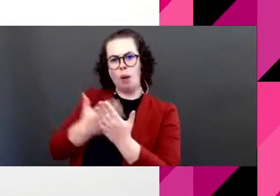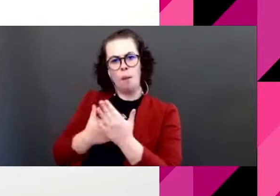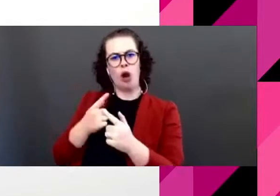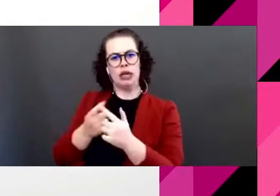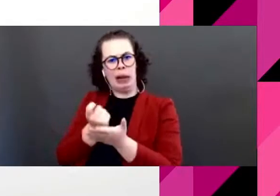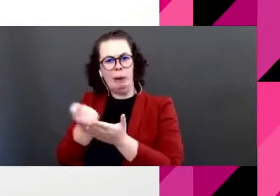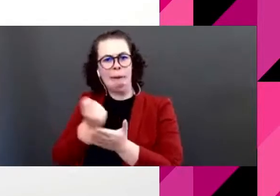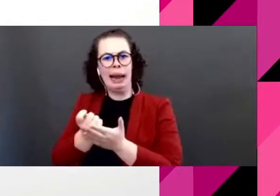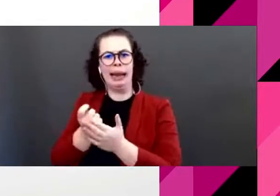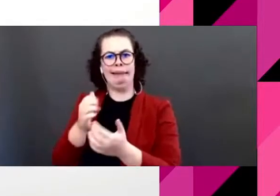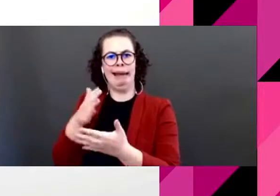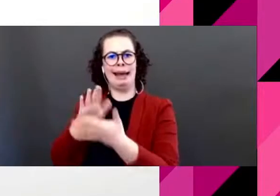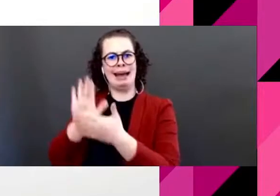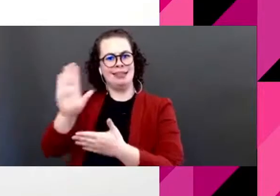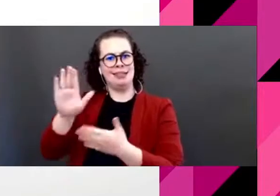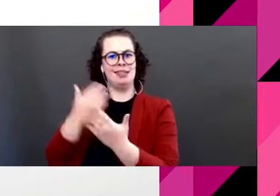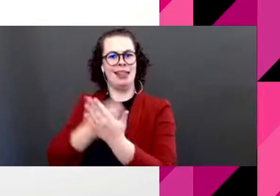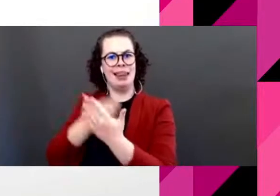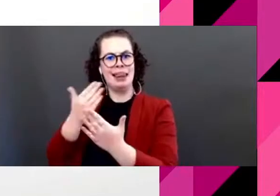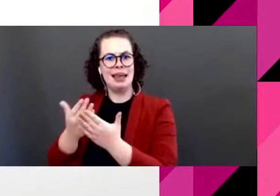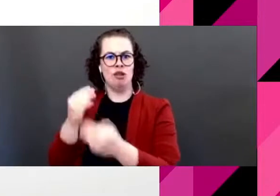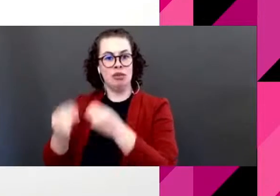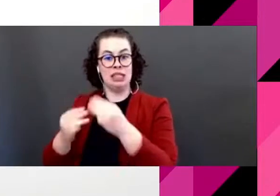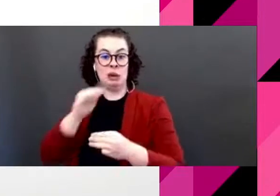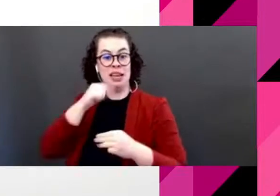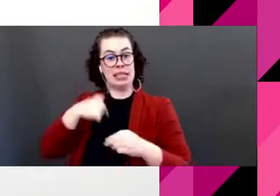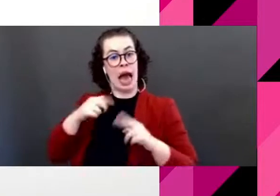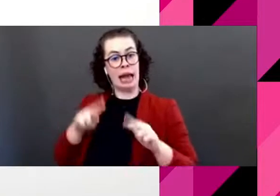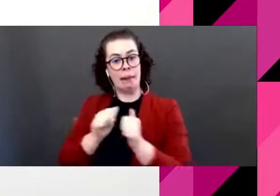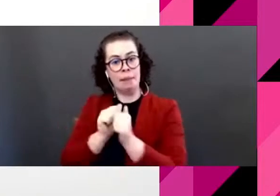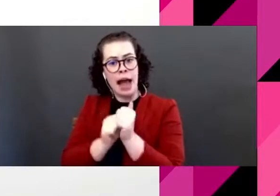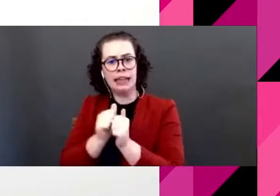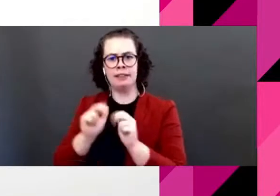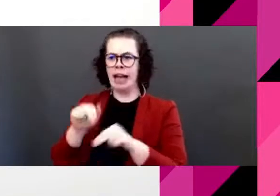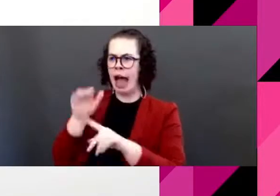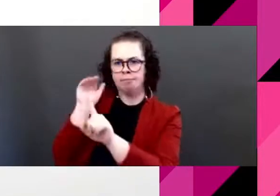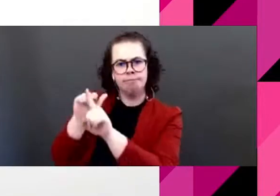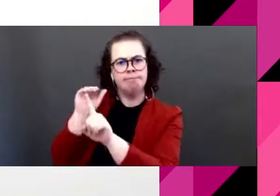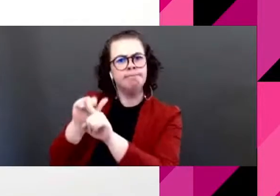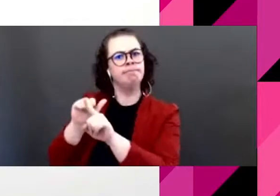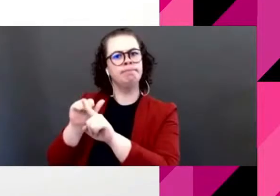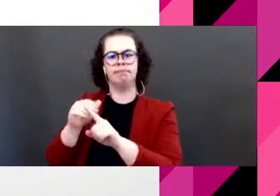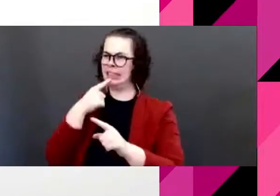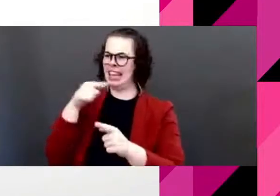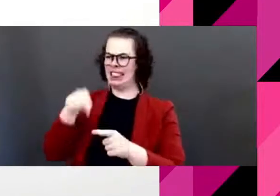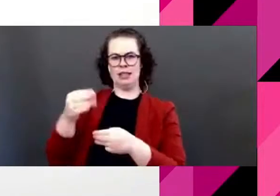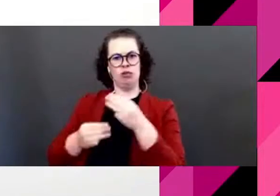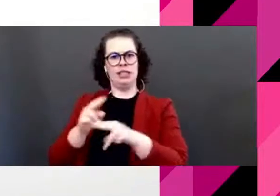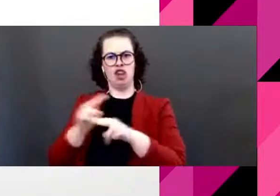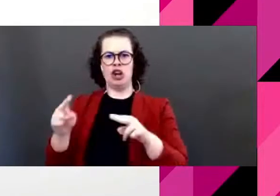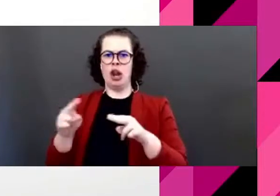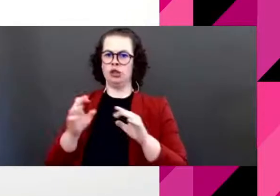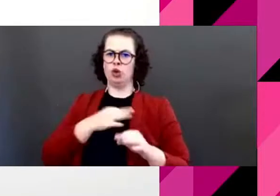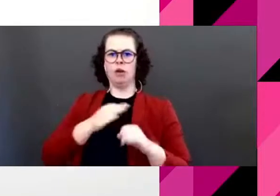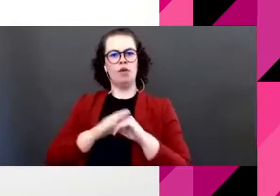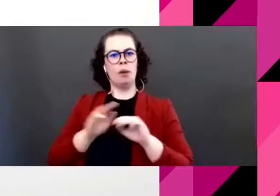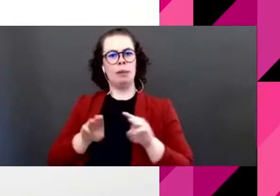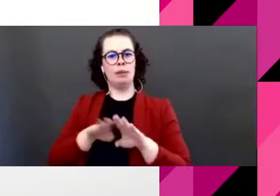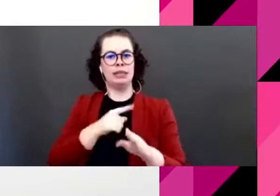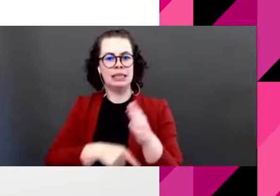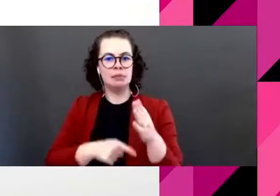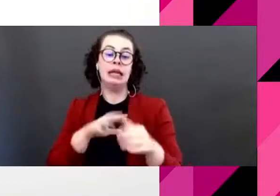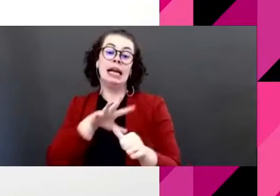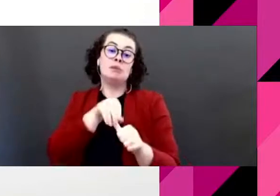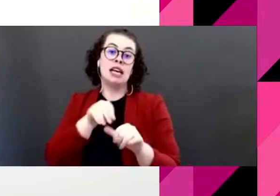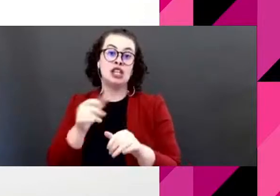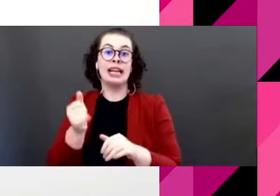the legal procedure, so we can be active parts of the procedures. So when it concerns human rights